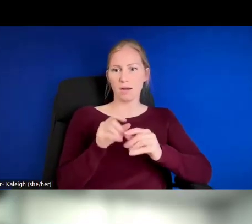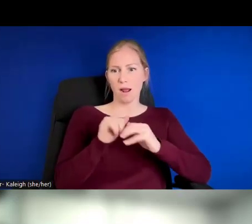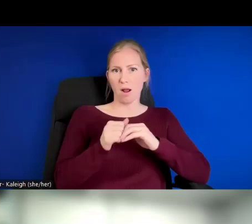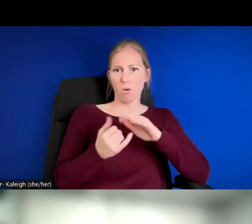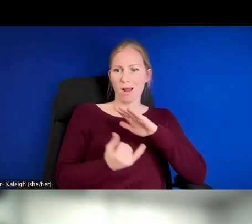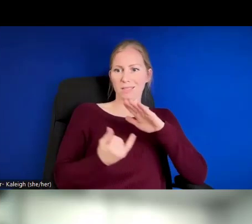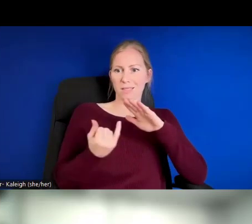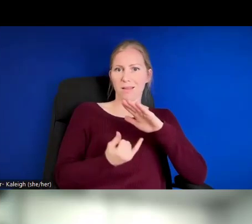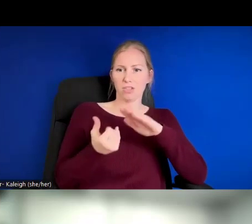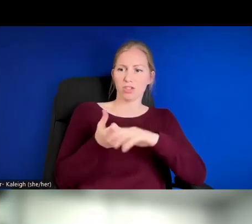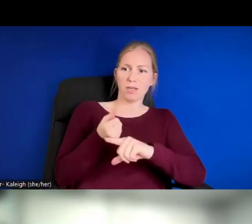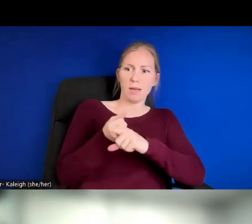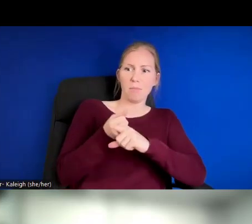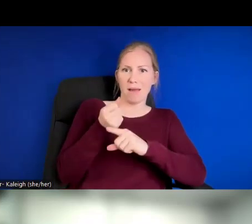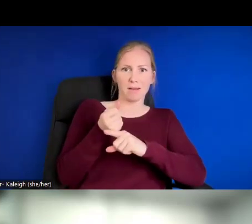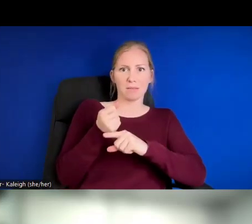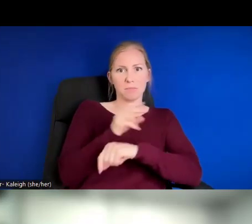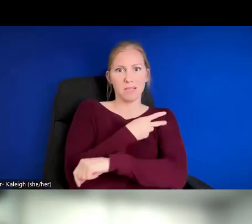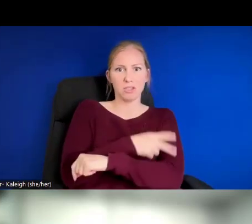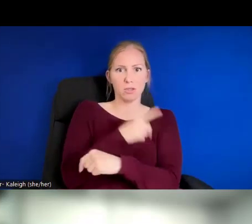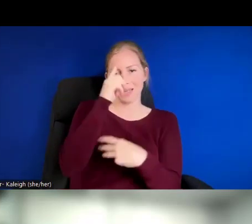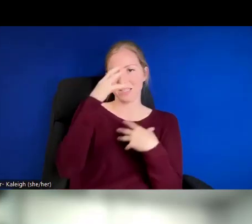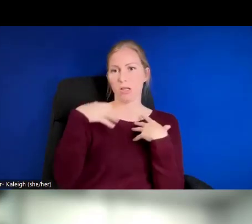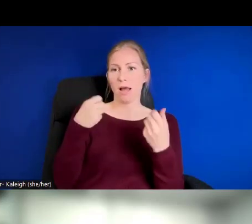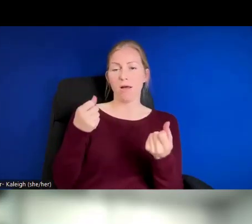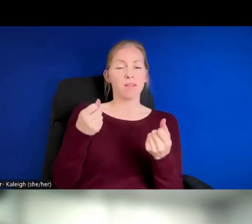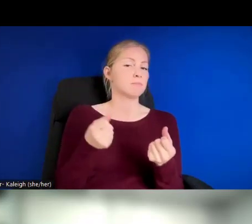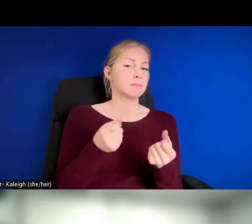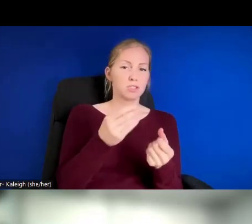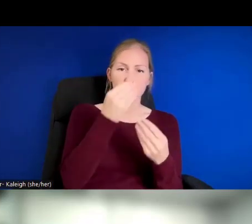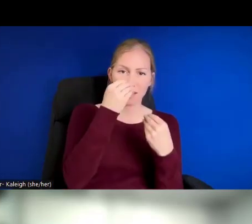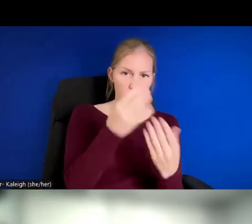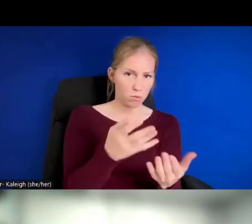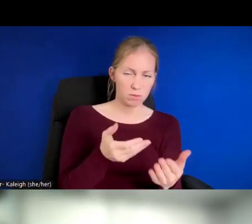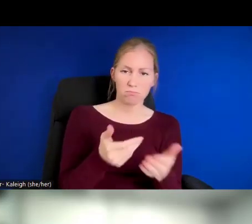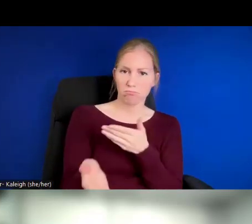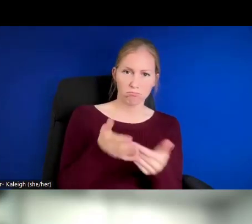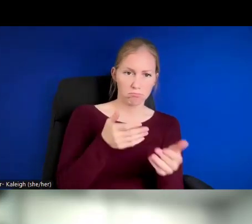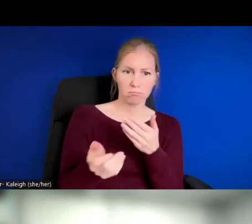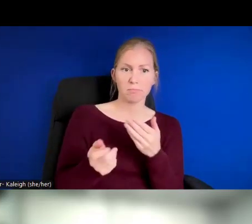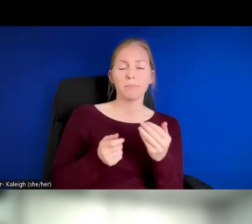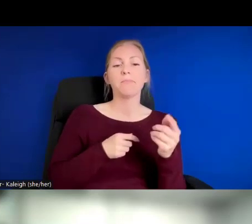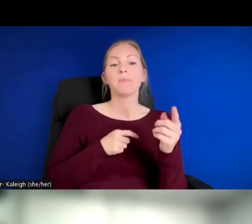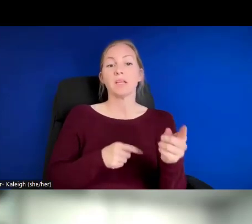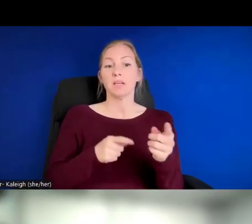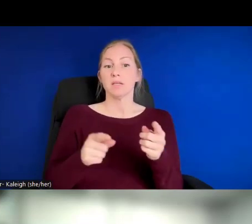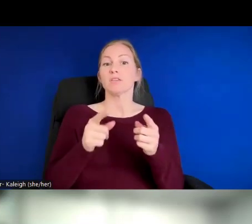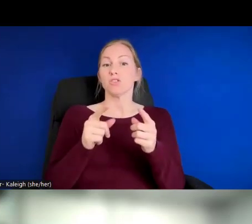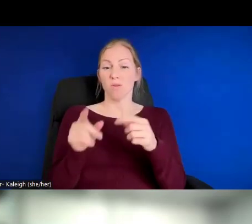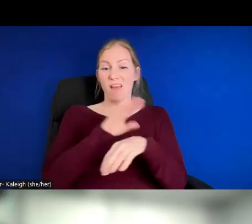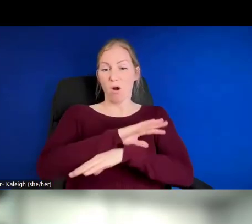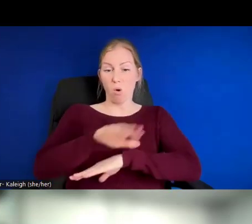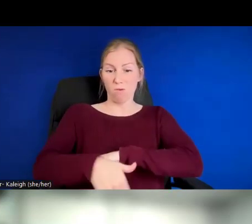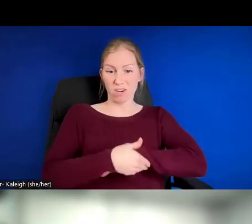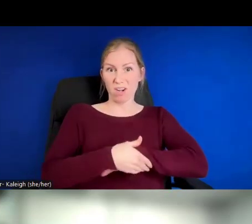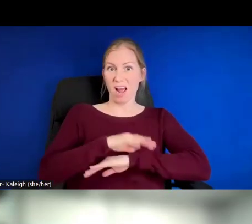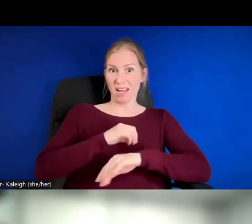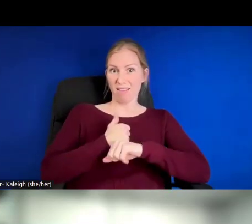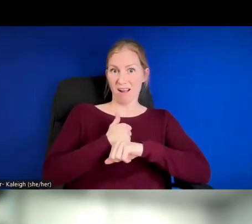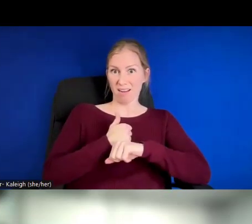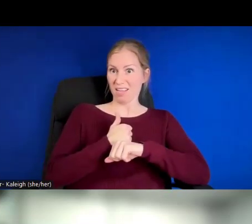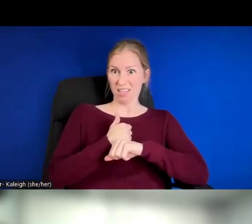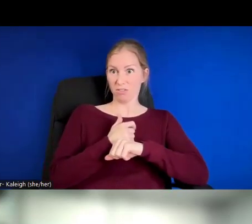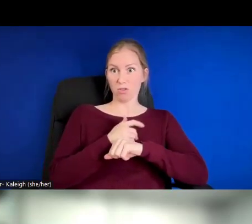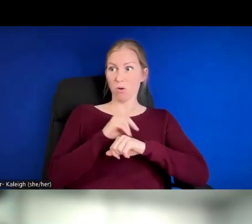a patient's mental health. When accounting for this overnight lock-in alone, in a year, patients at